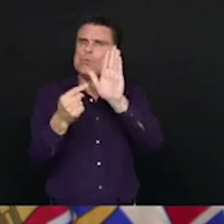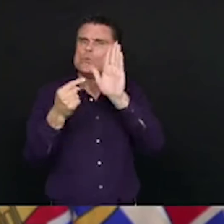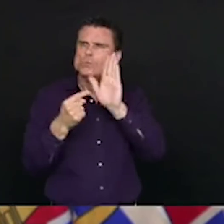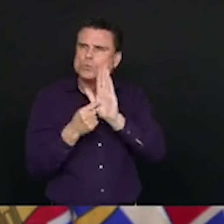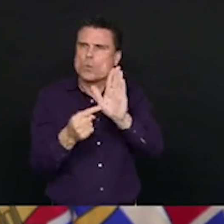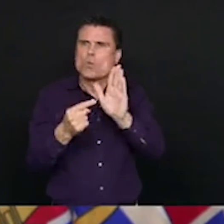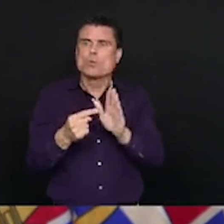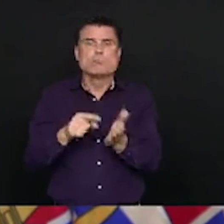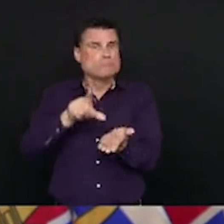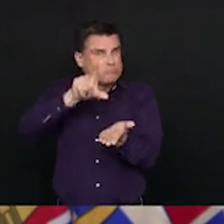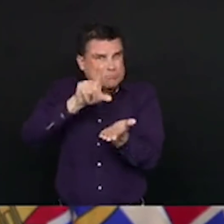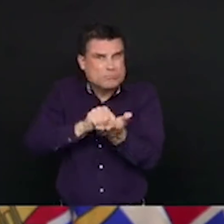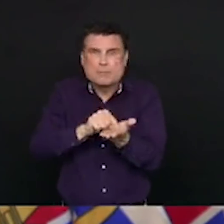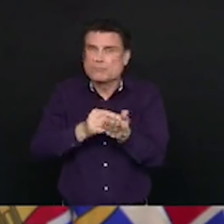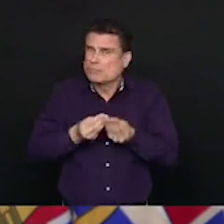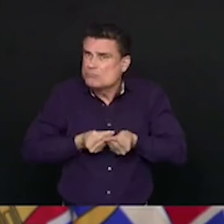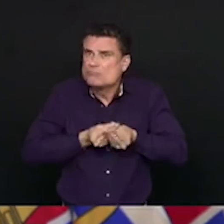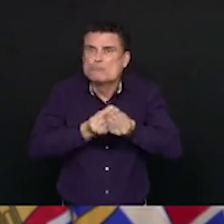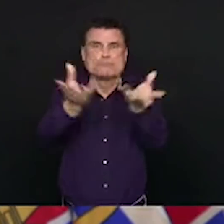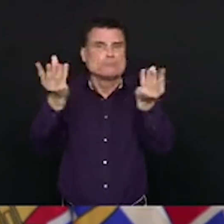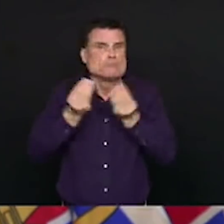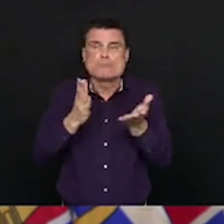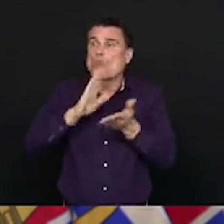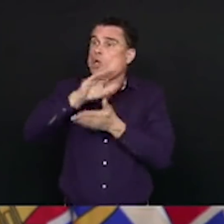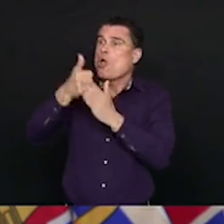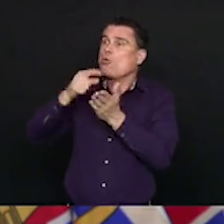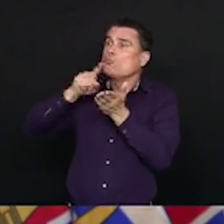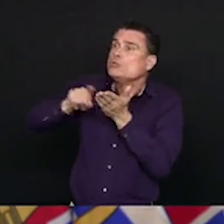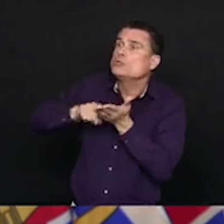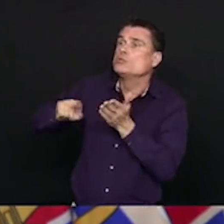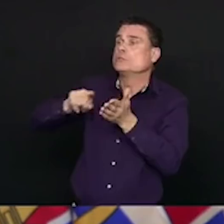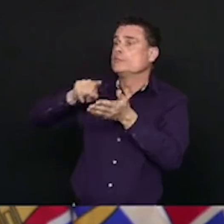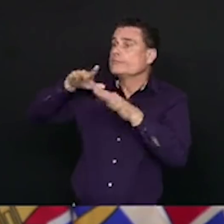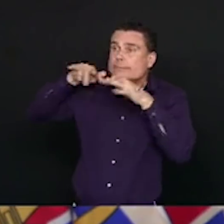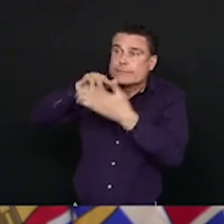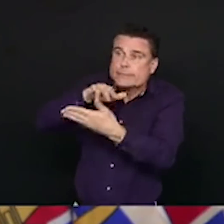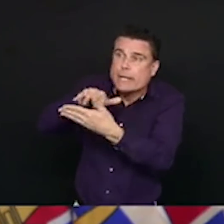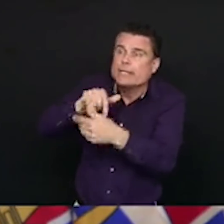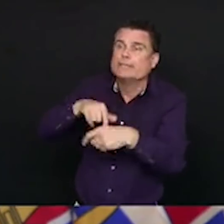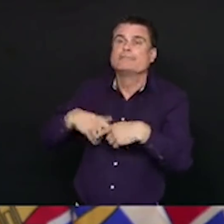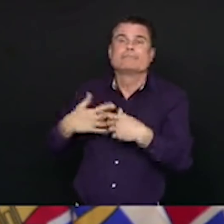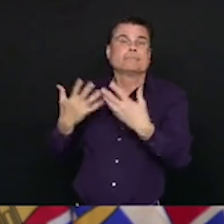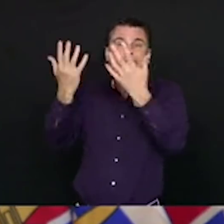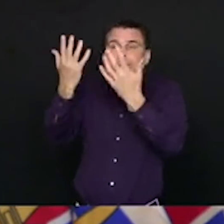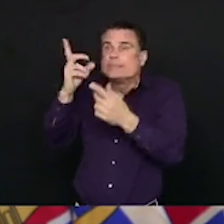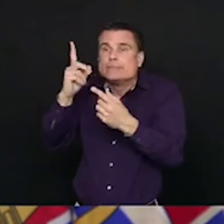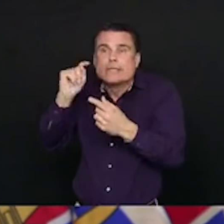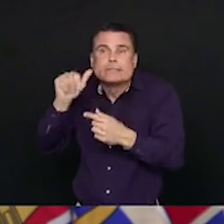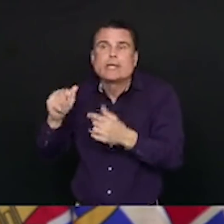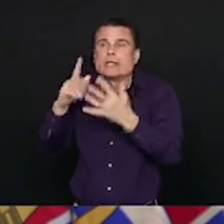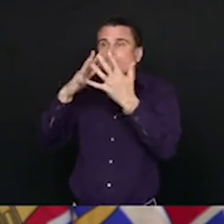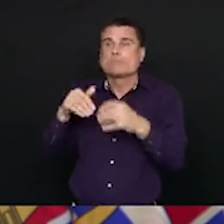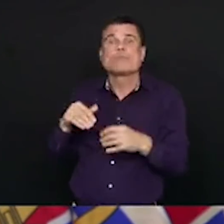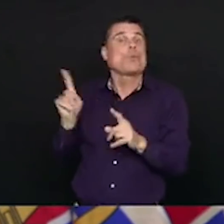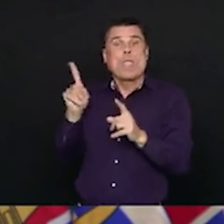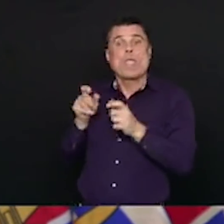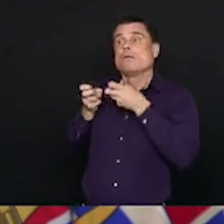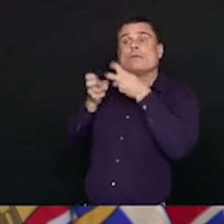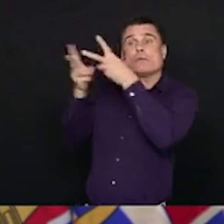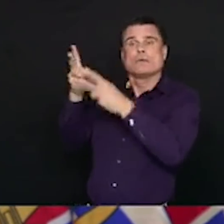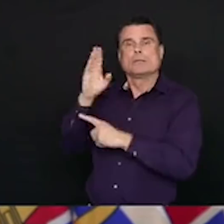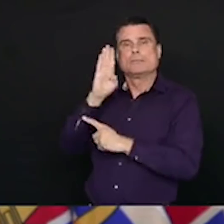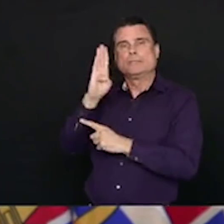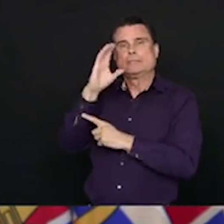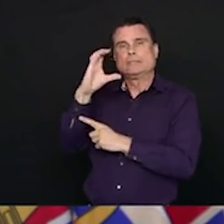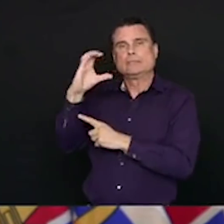counts and our test positive rates every day on the BC CDC website, and we'll be presenting more of our dynamic modeling next week as